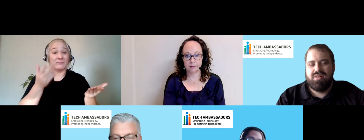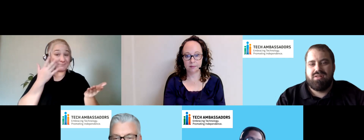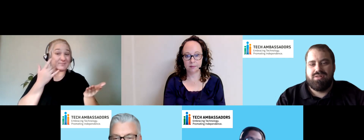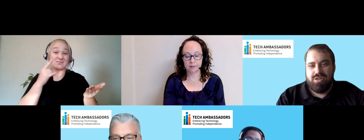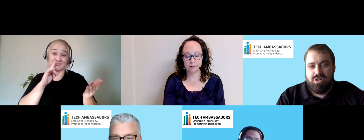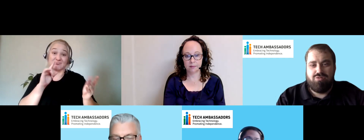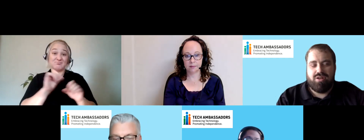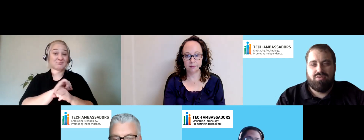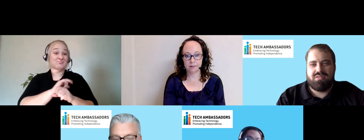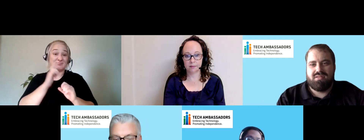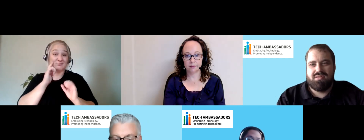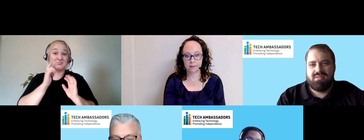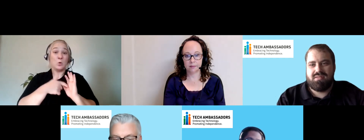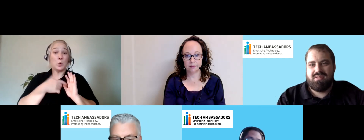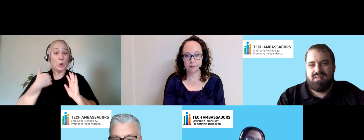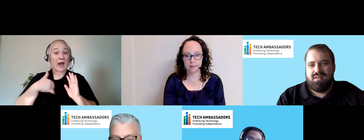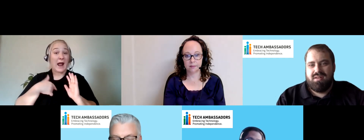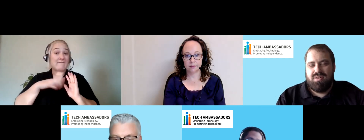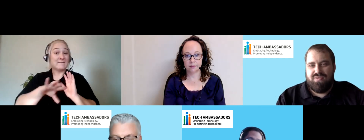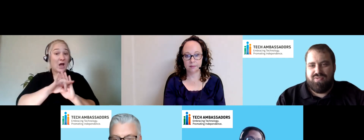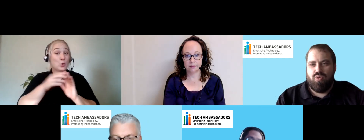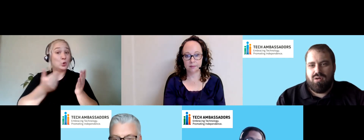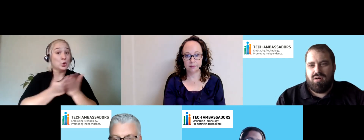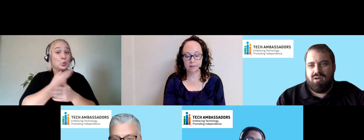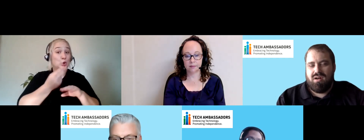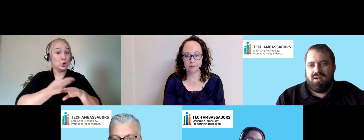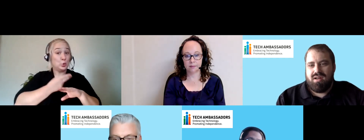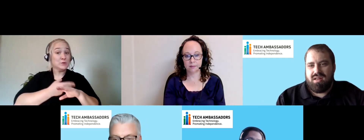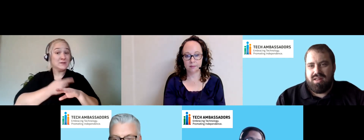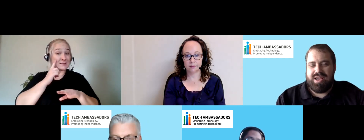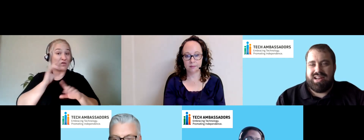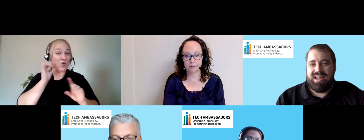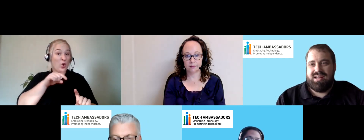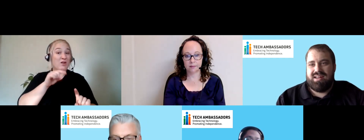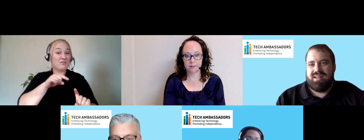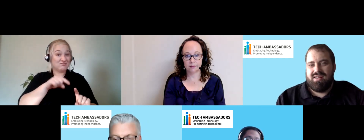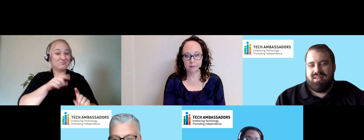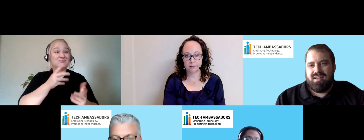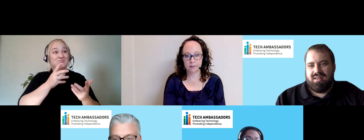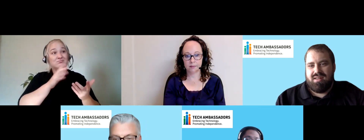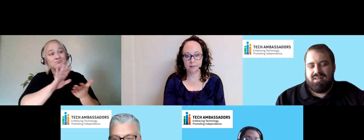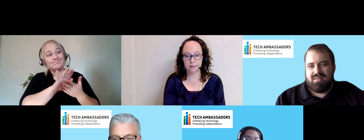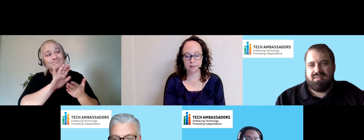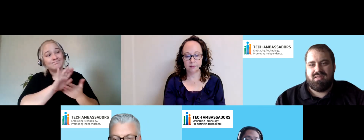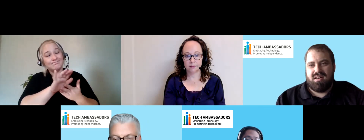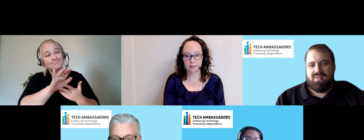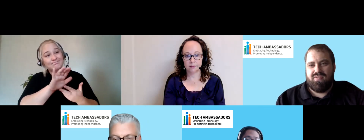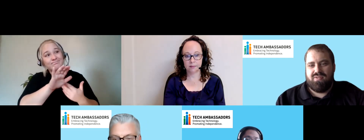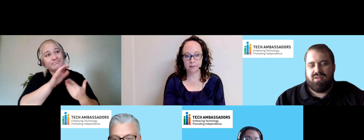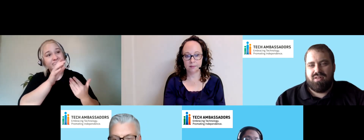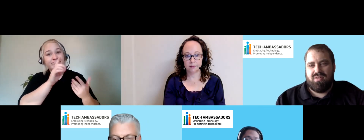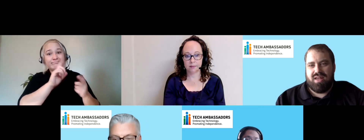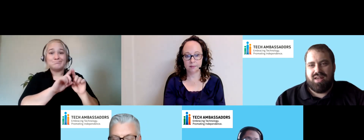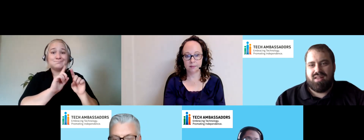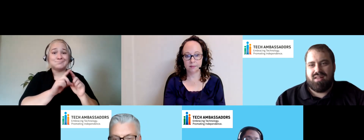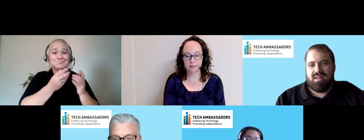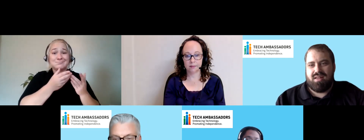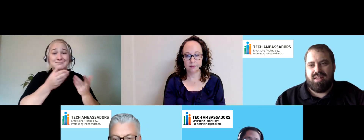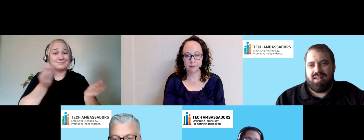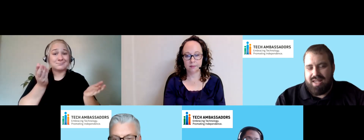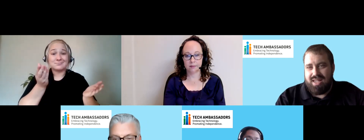found new uses for cleaning stuff